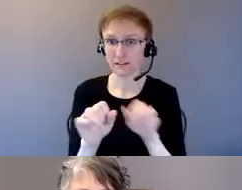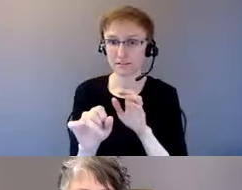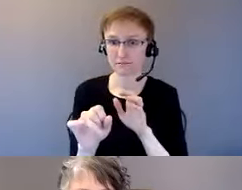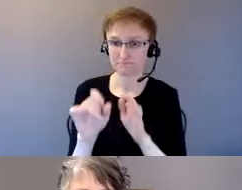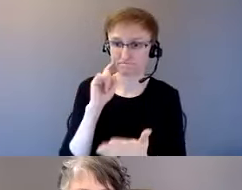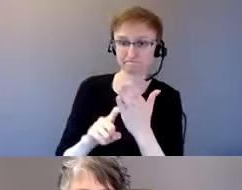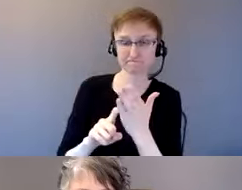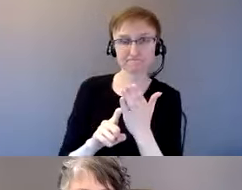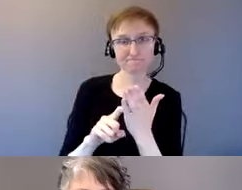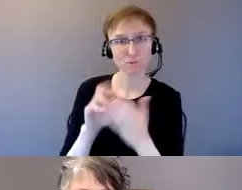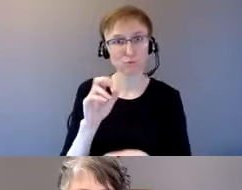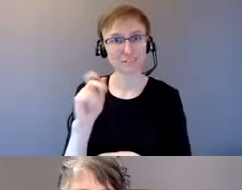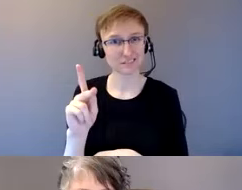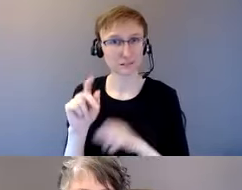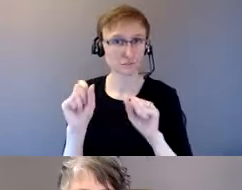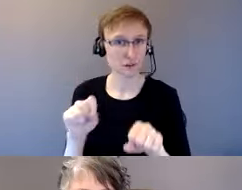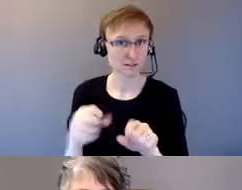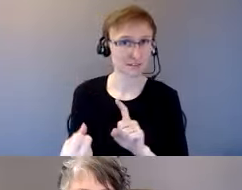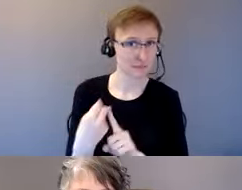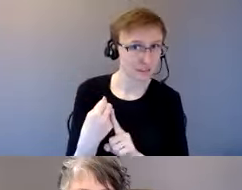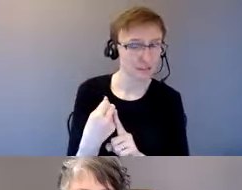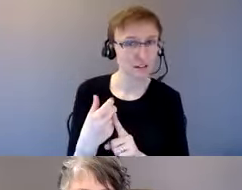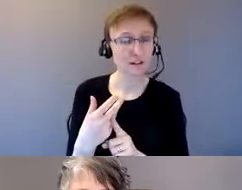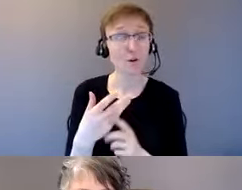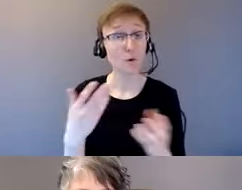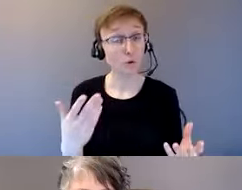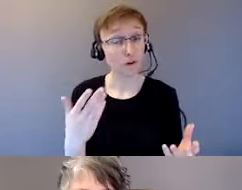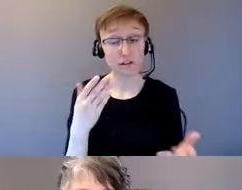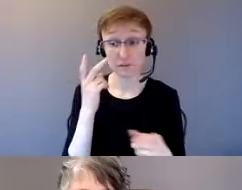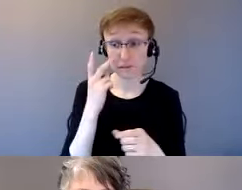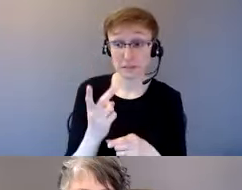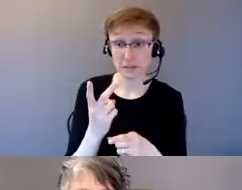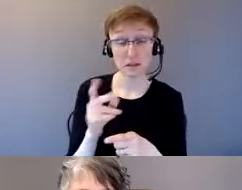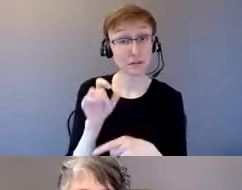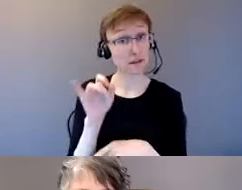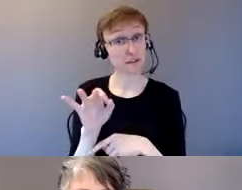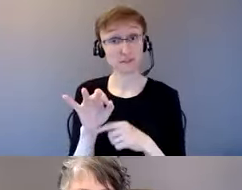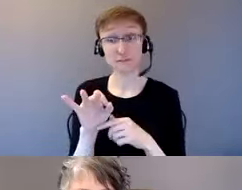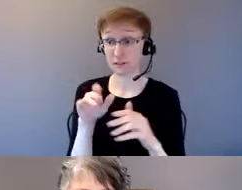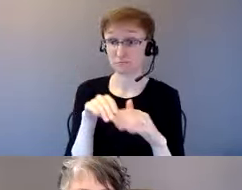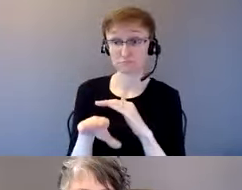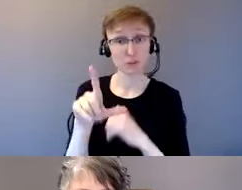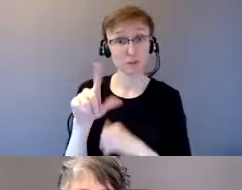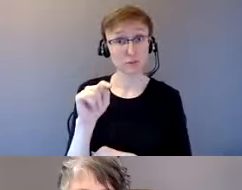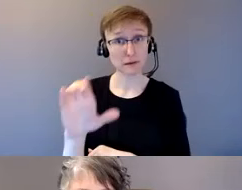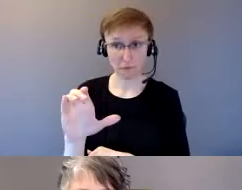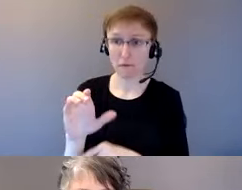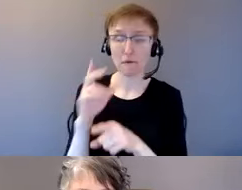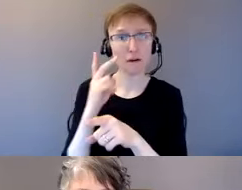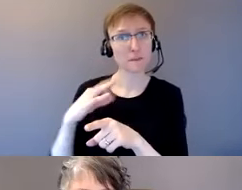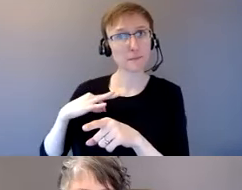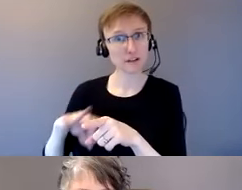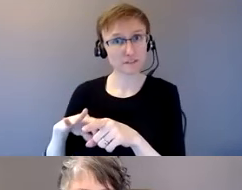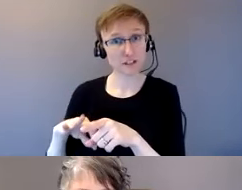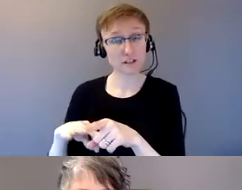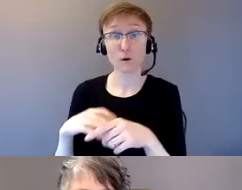Or can they recognize how admission could benefit them? And can they identify an alternative plan or living arrangement